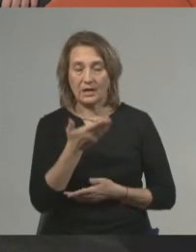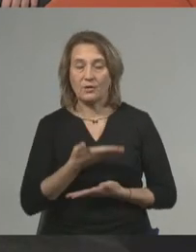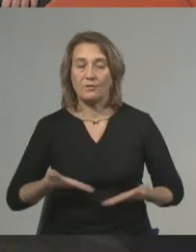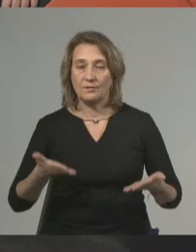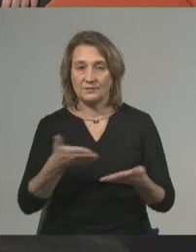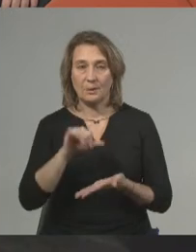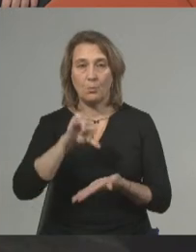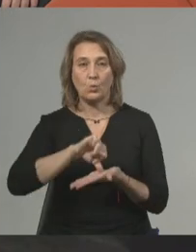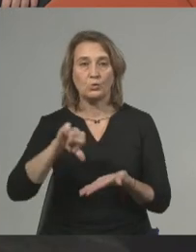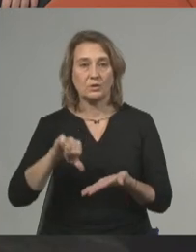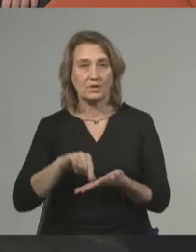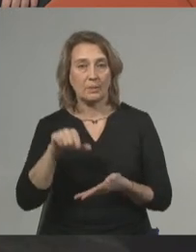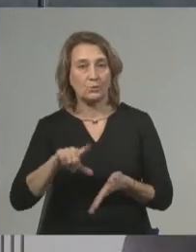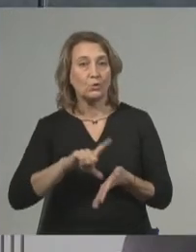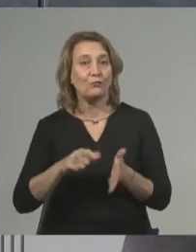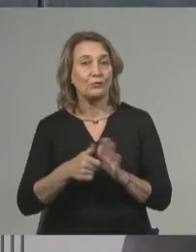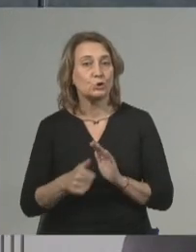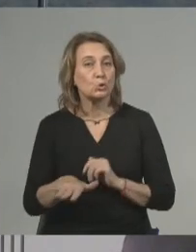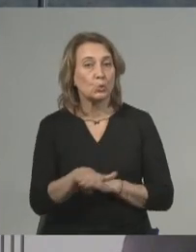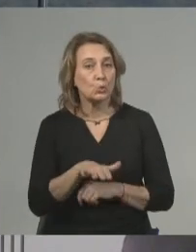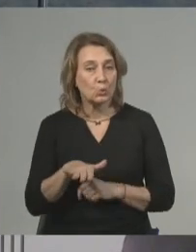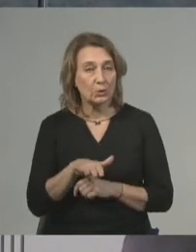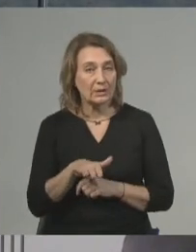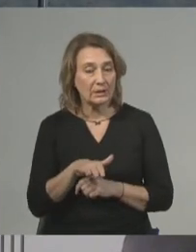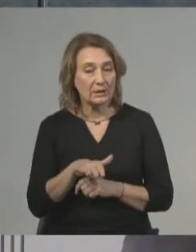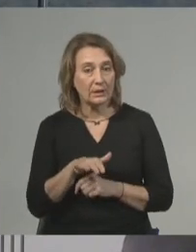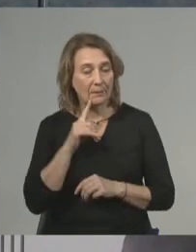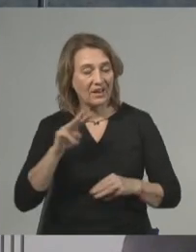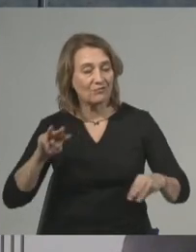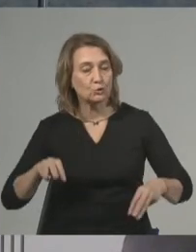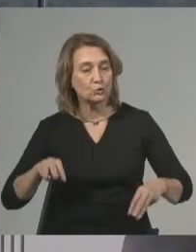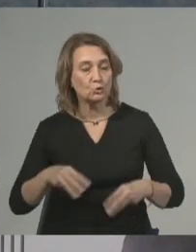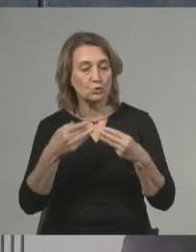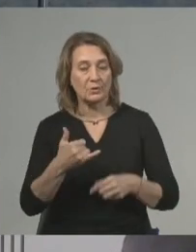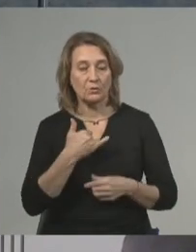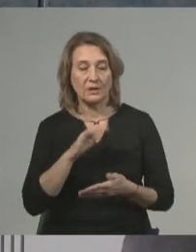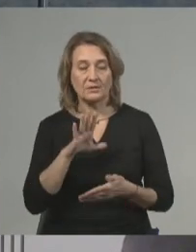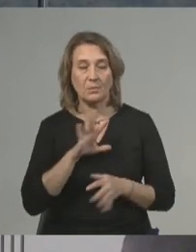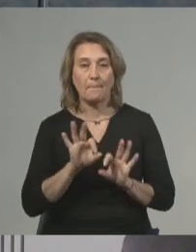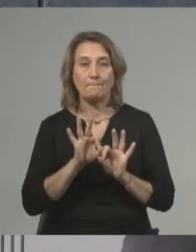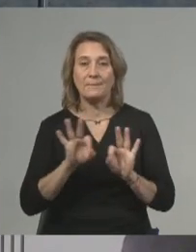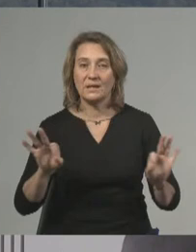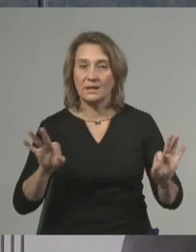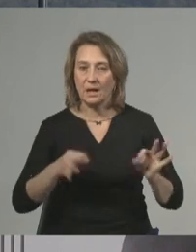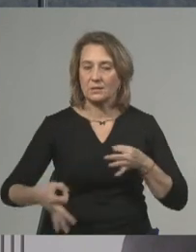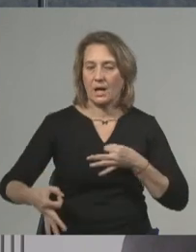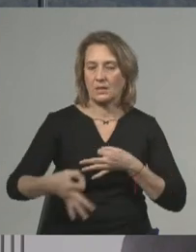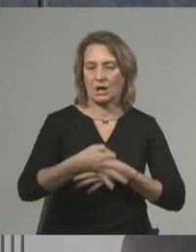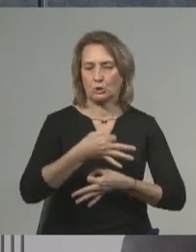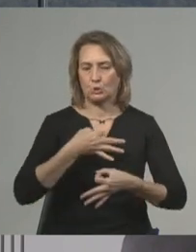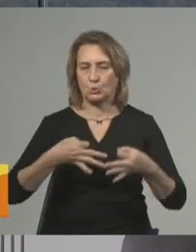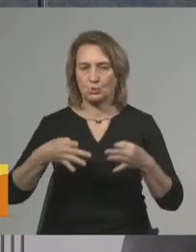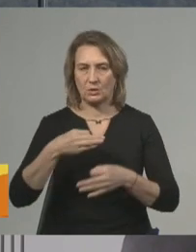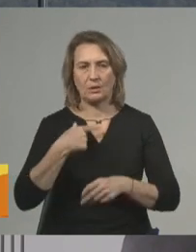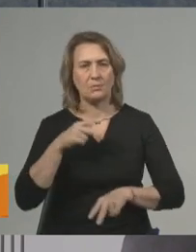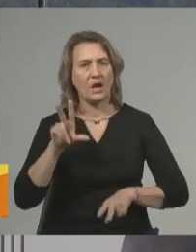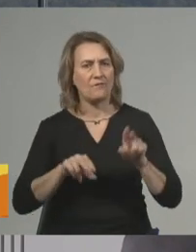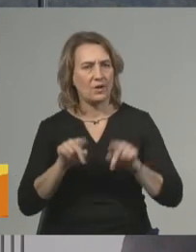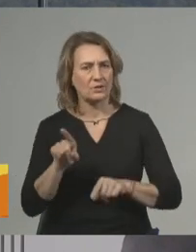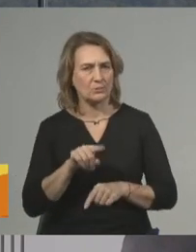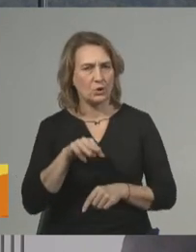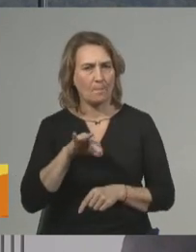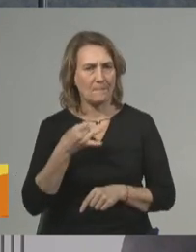the studio or over zoom we had a wonderful discussion and basically i think uh michael summed it up pretty